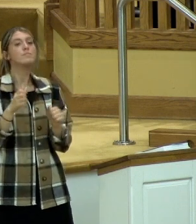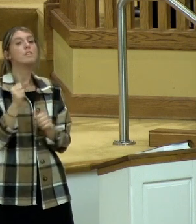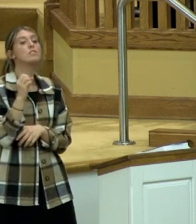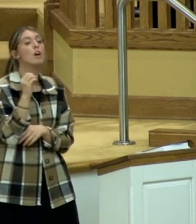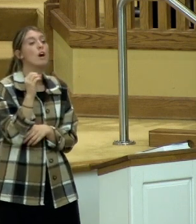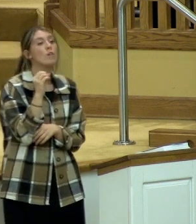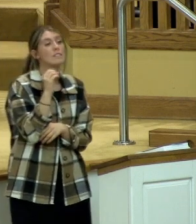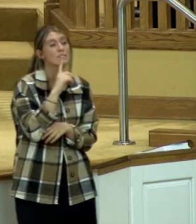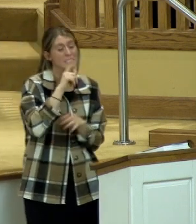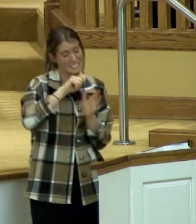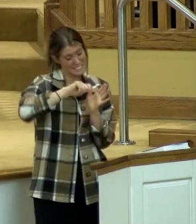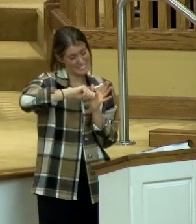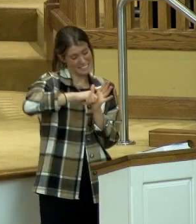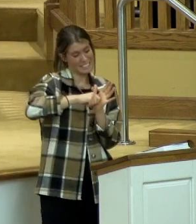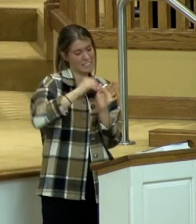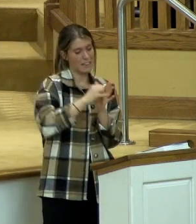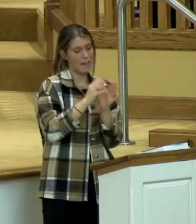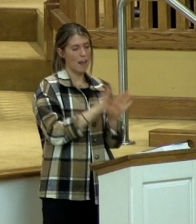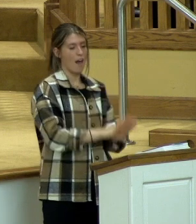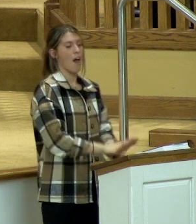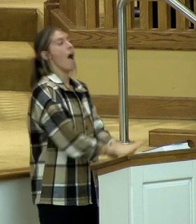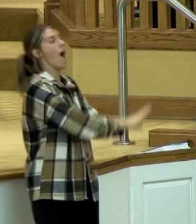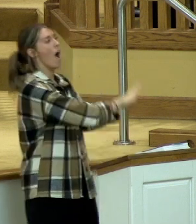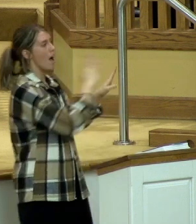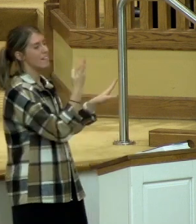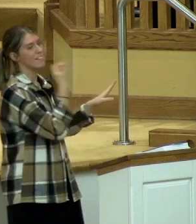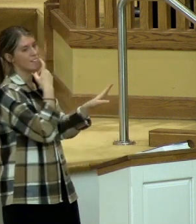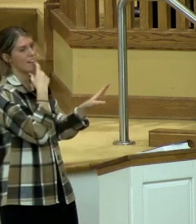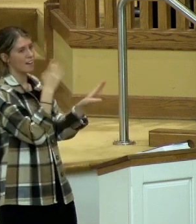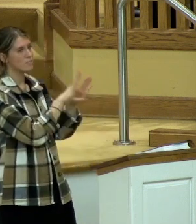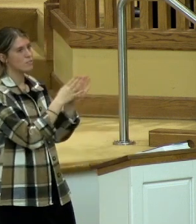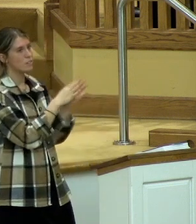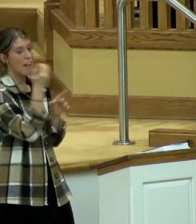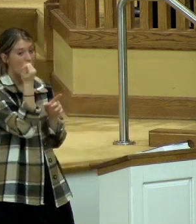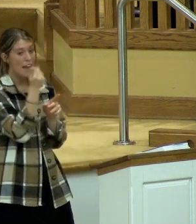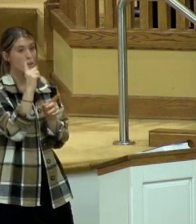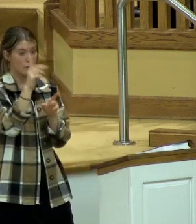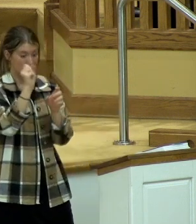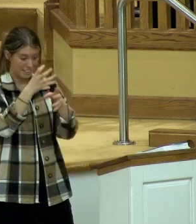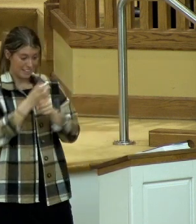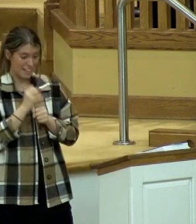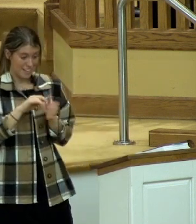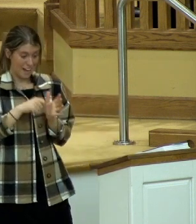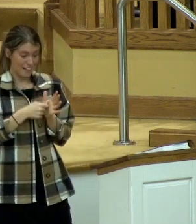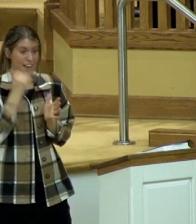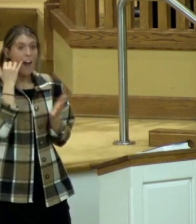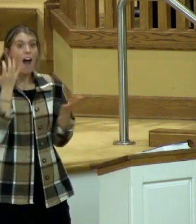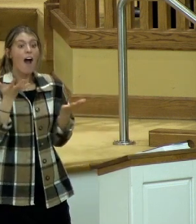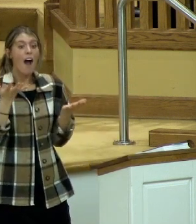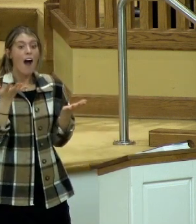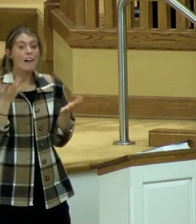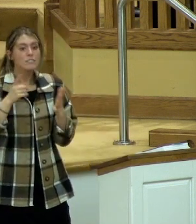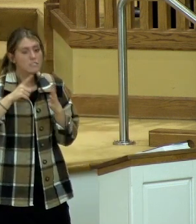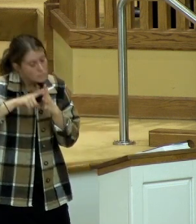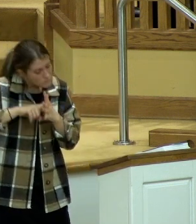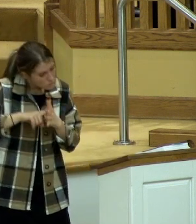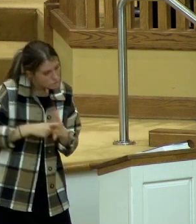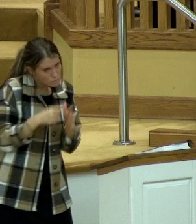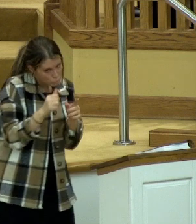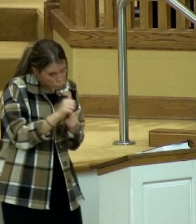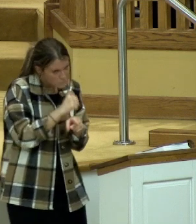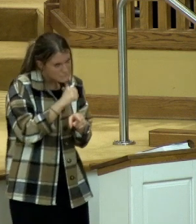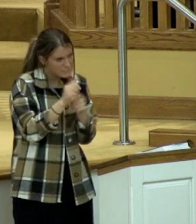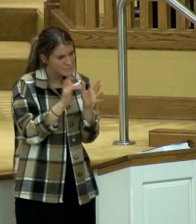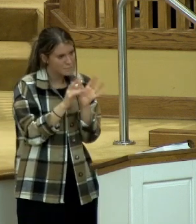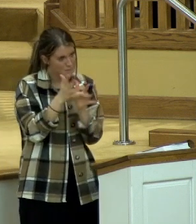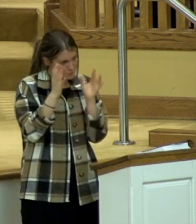the key that unlocks the glass door. Anybody can get that key if you begin the method or the practice or the